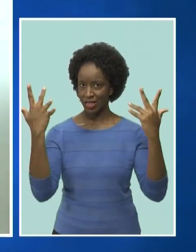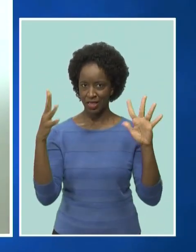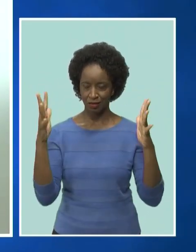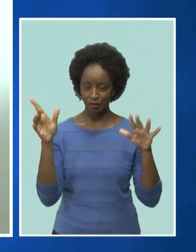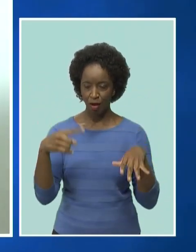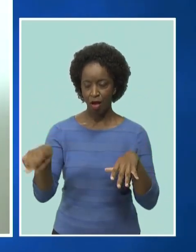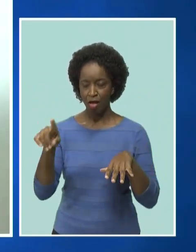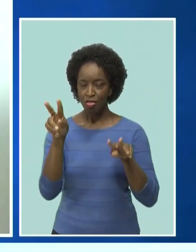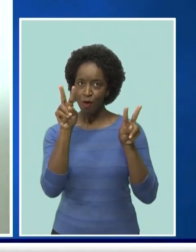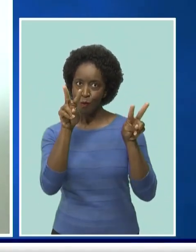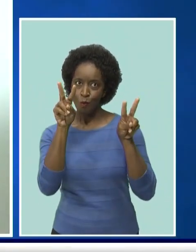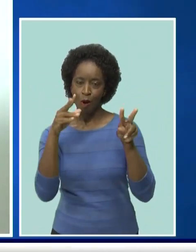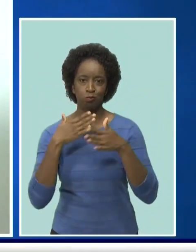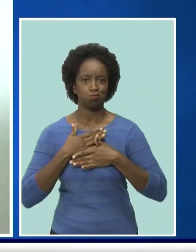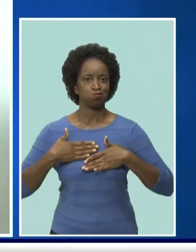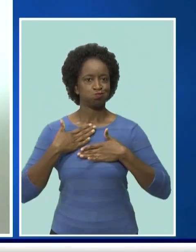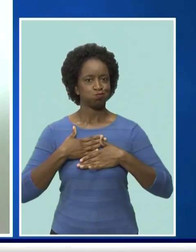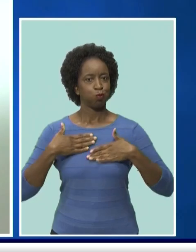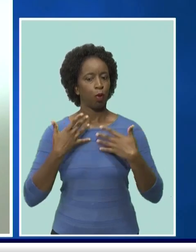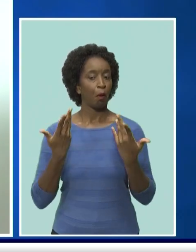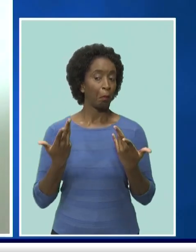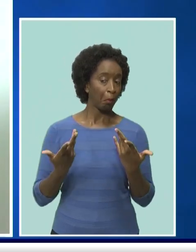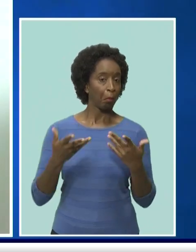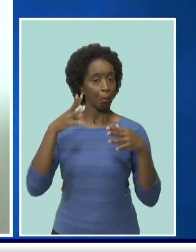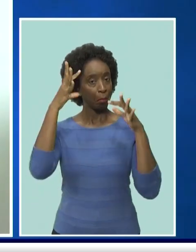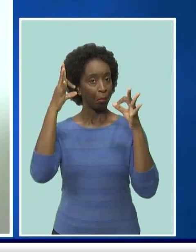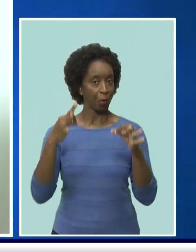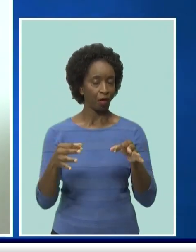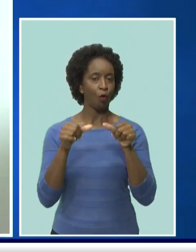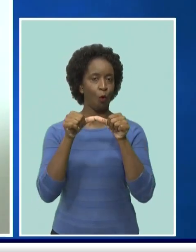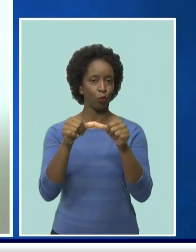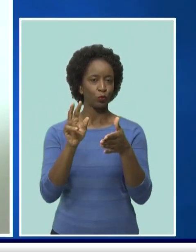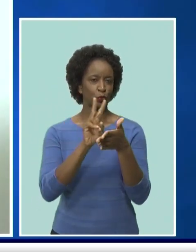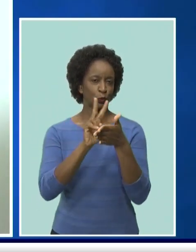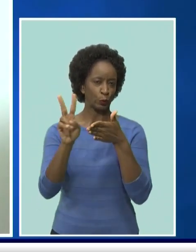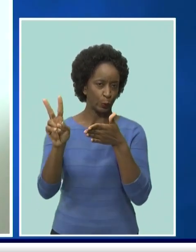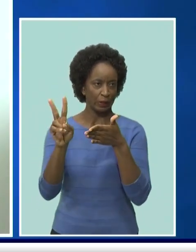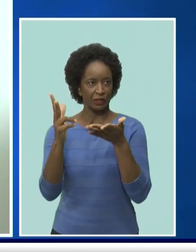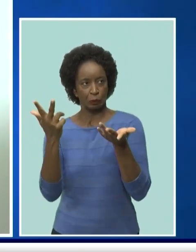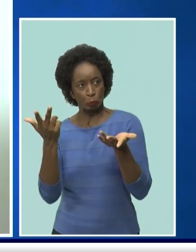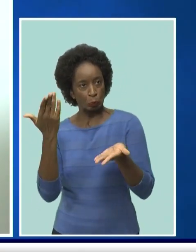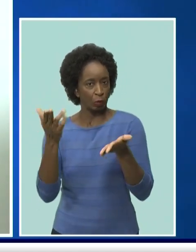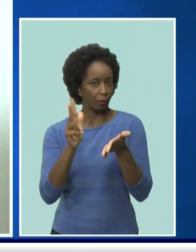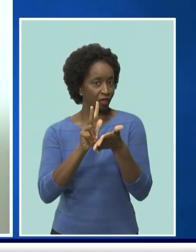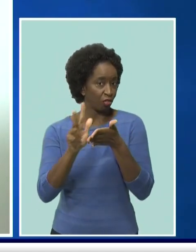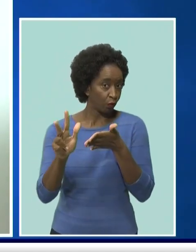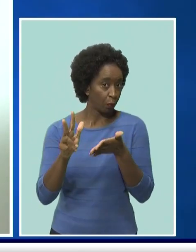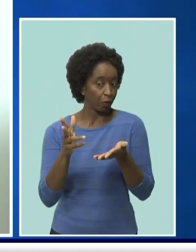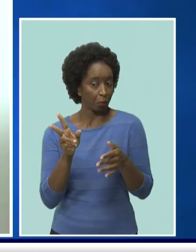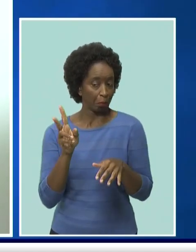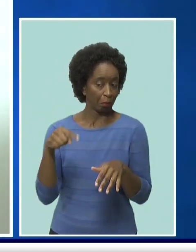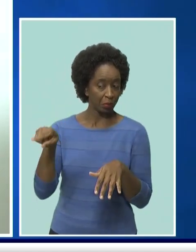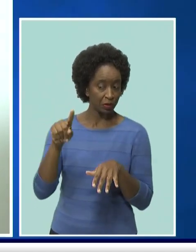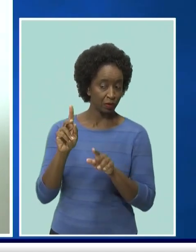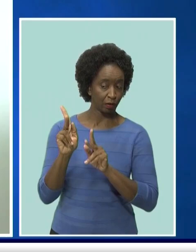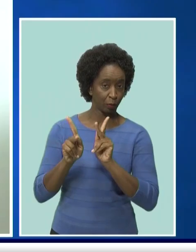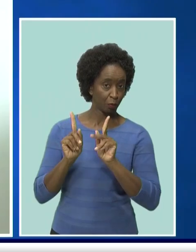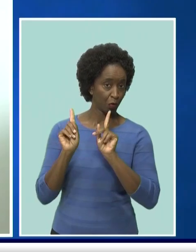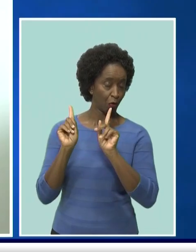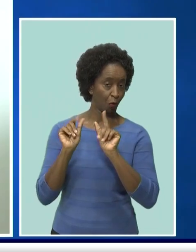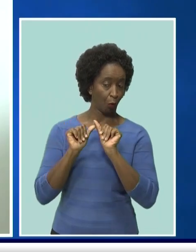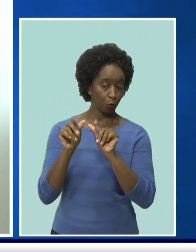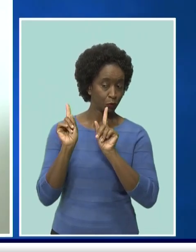film, so they decided to show it for the next 2 weeks or more, depending on the turnout. It